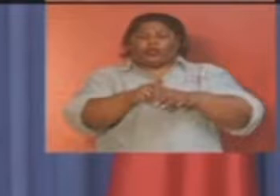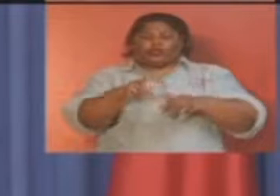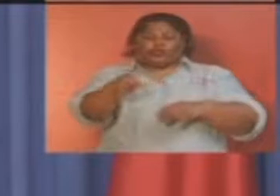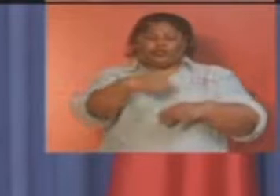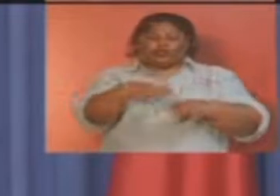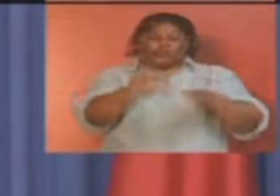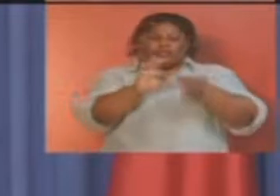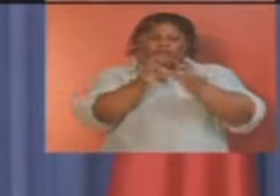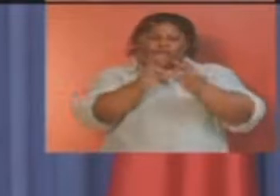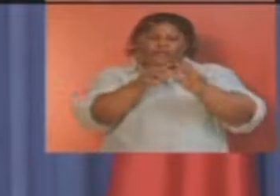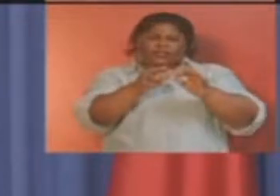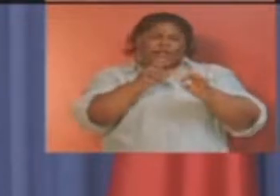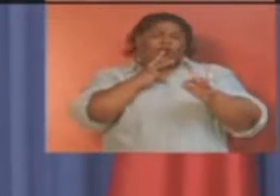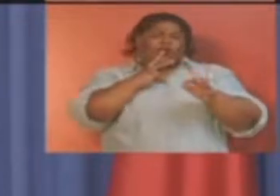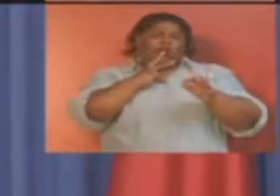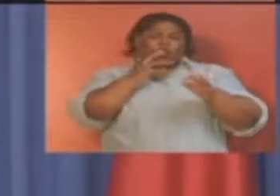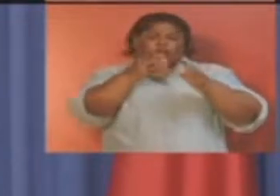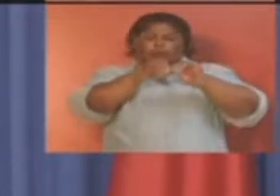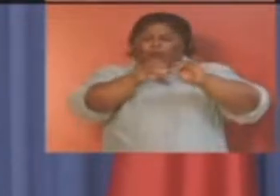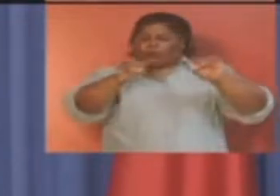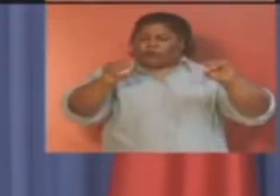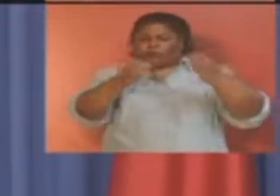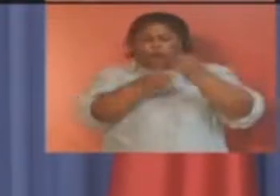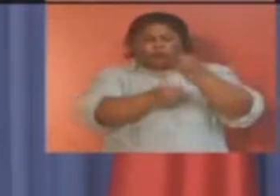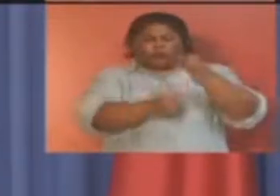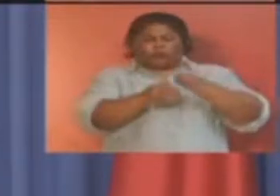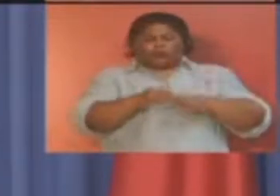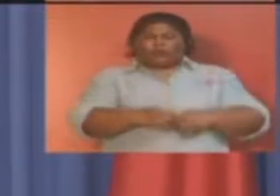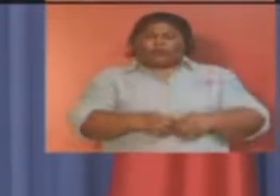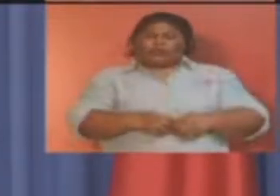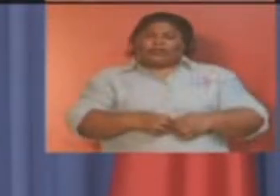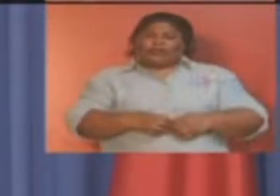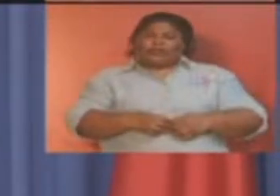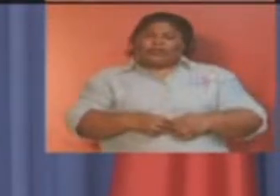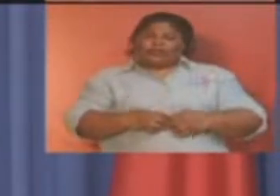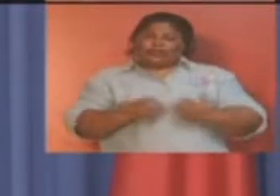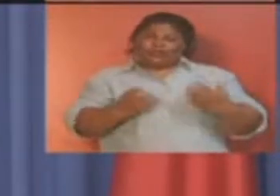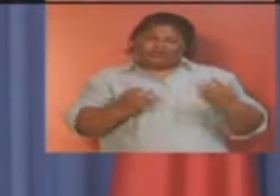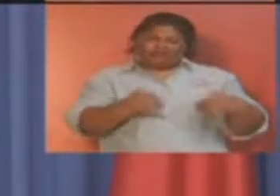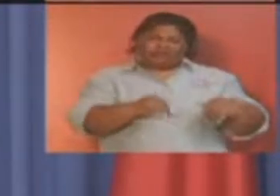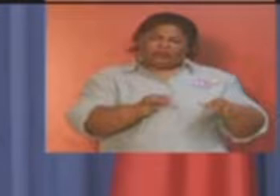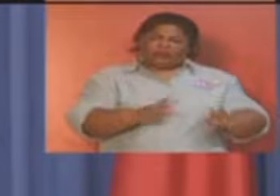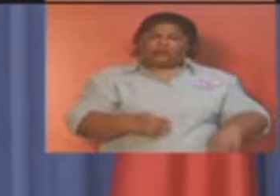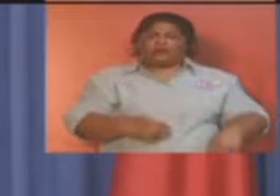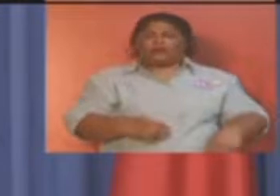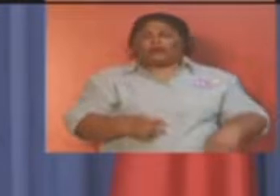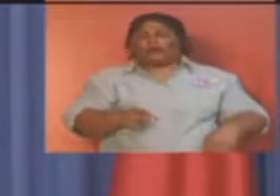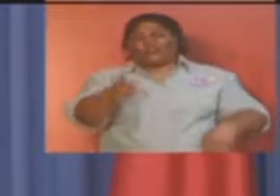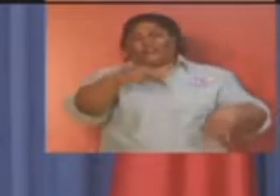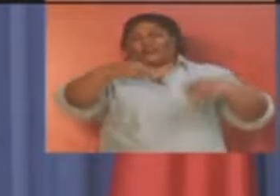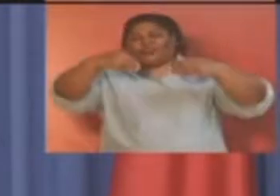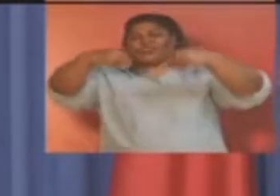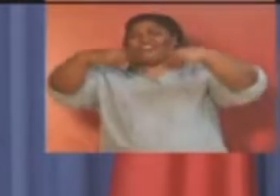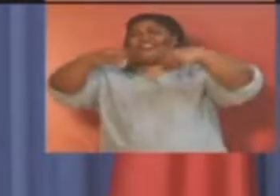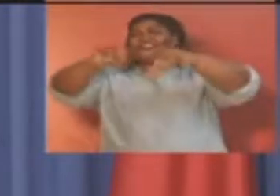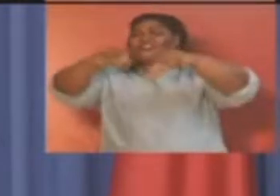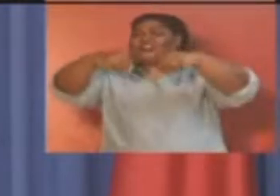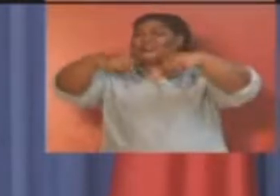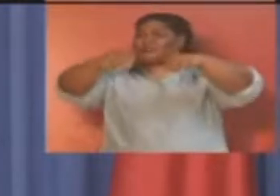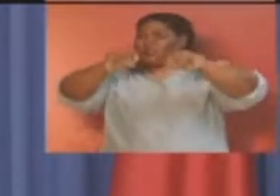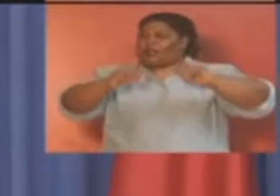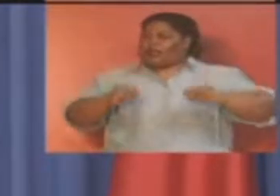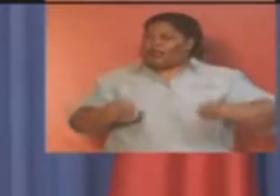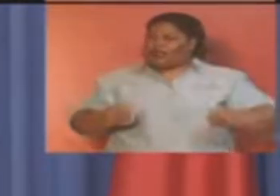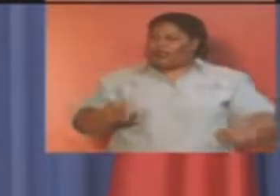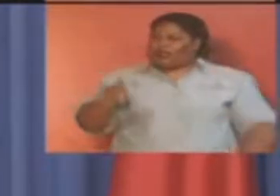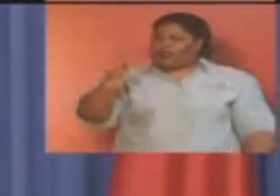to persons' homes, etc. Retail services. Retail services we are allowing, and we